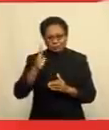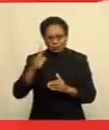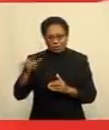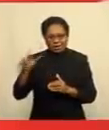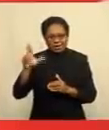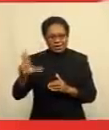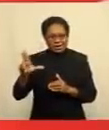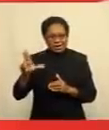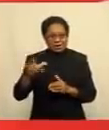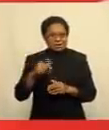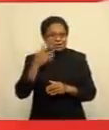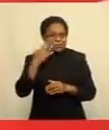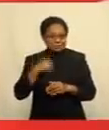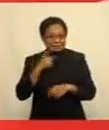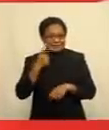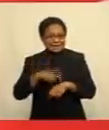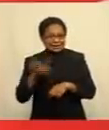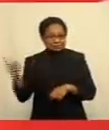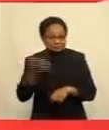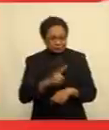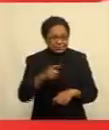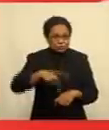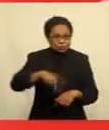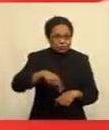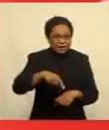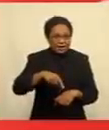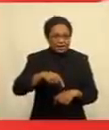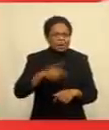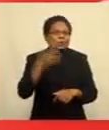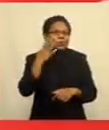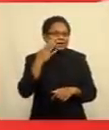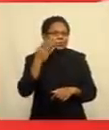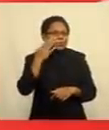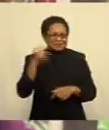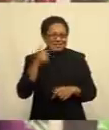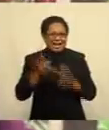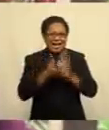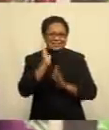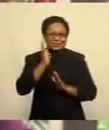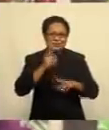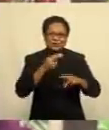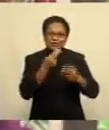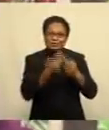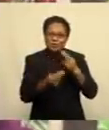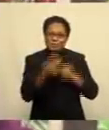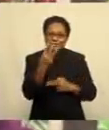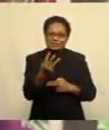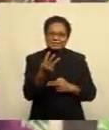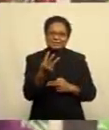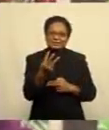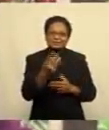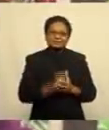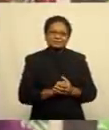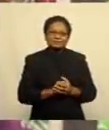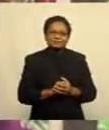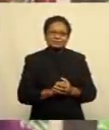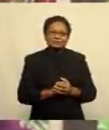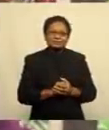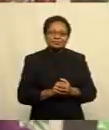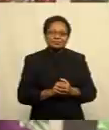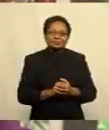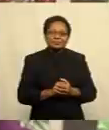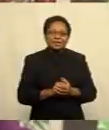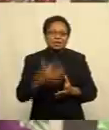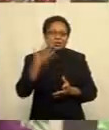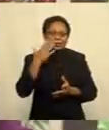The first time I came to Suva was the time when I came to be informed. From that time, I started